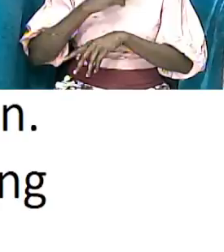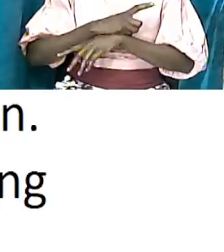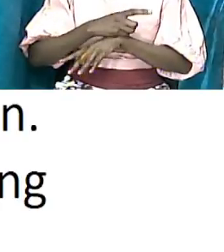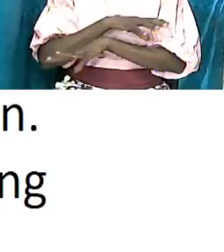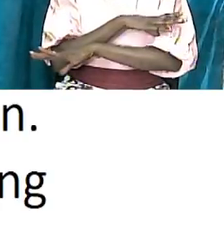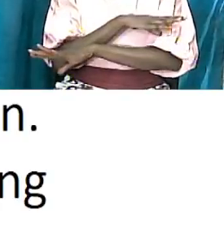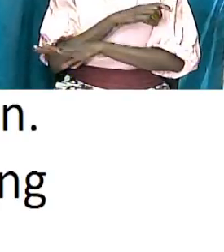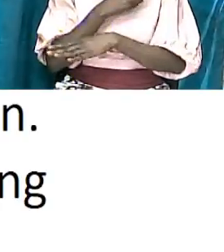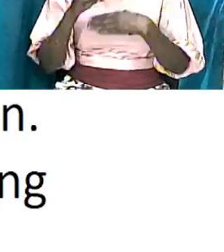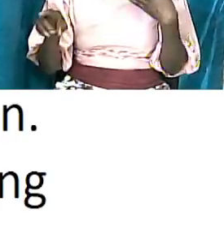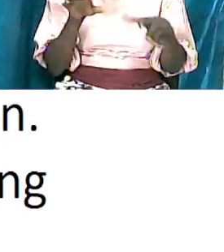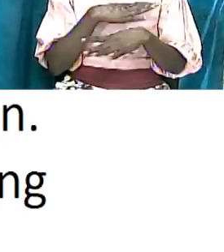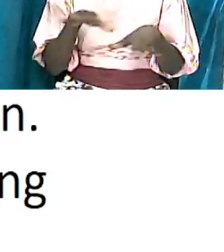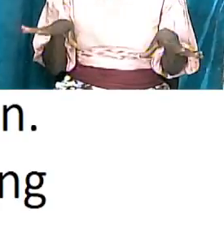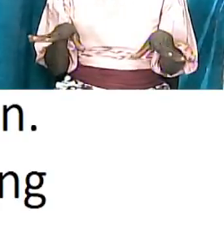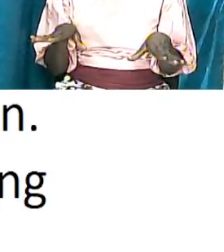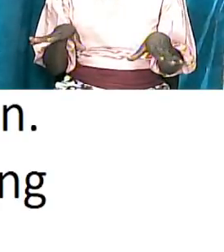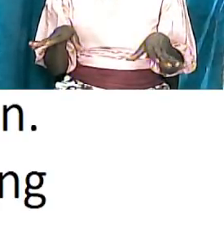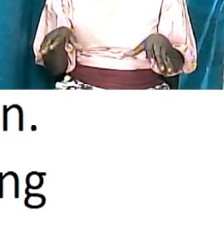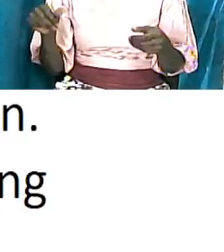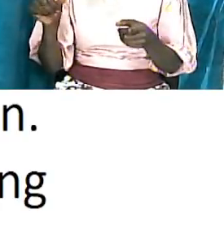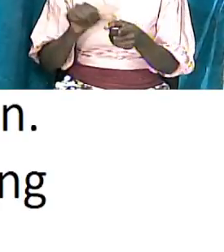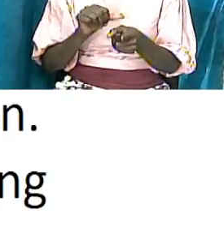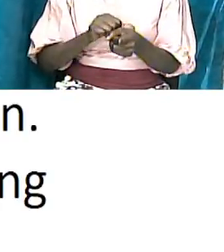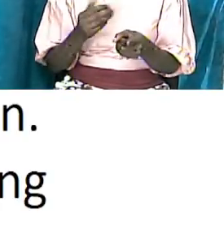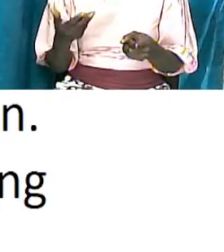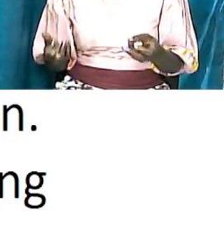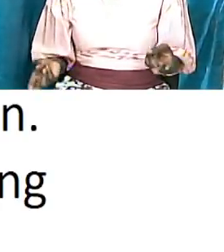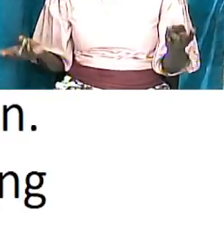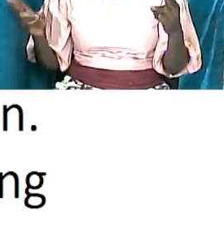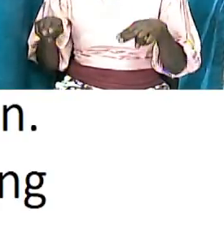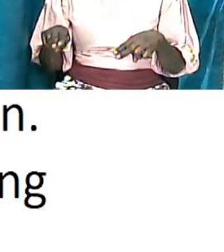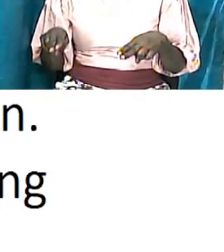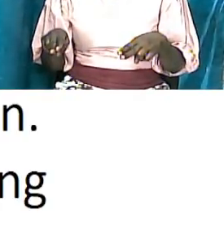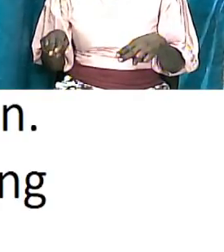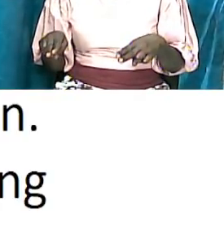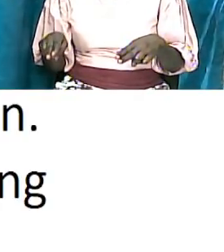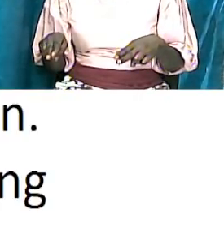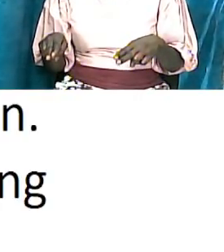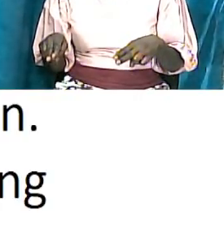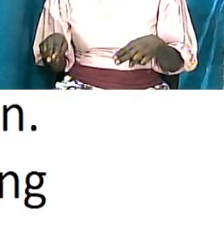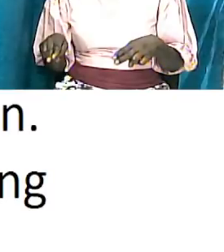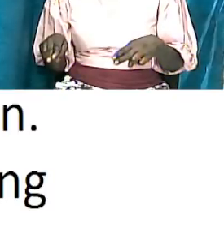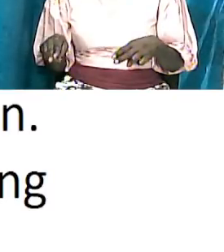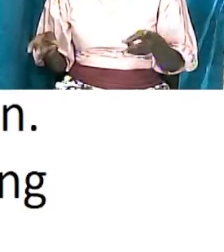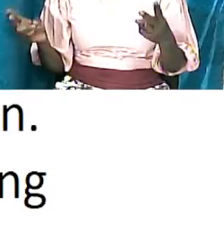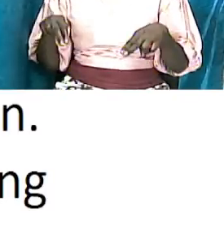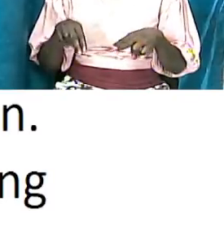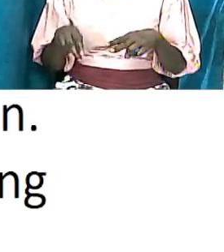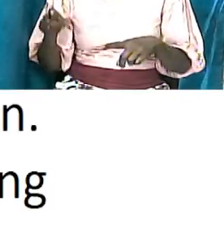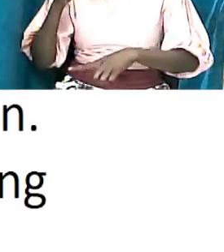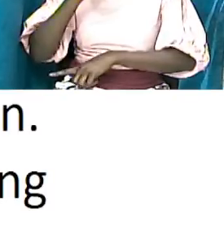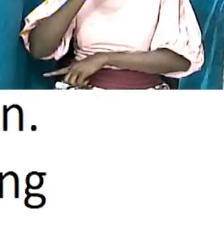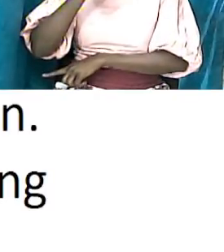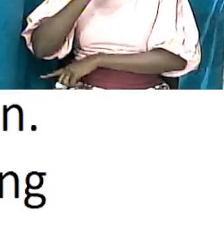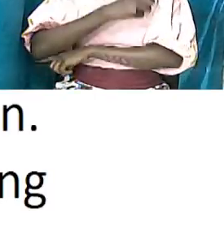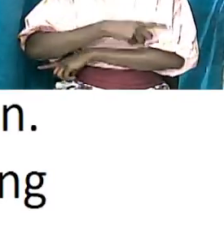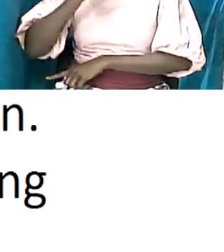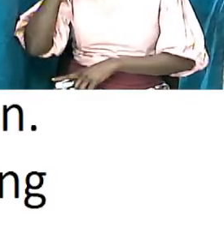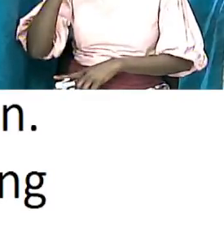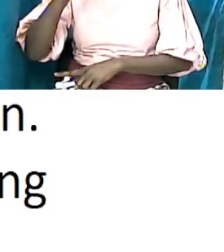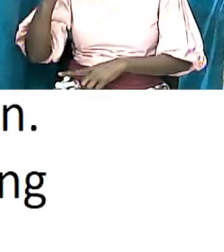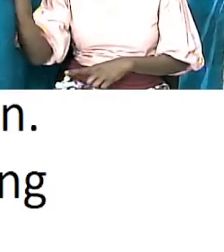that happened in days 1 to 6. Now, I want